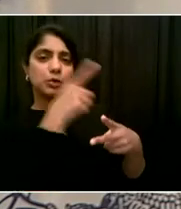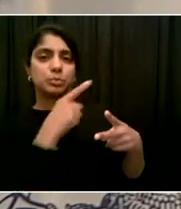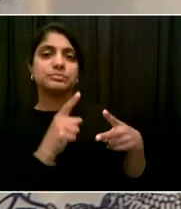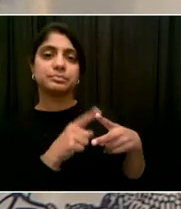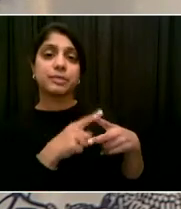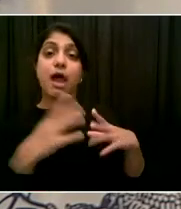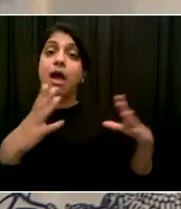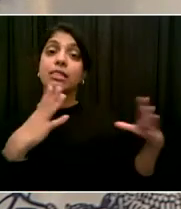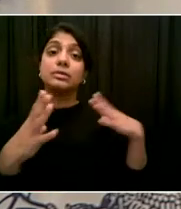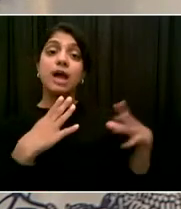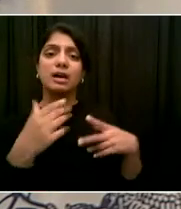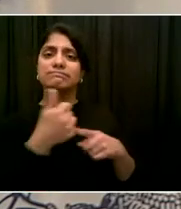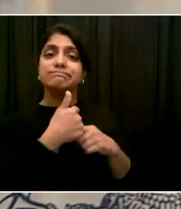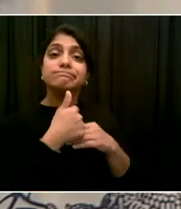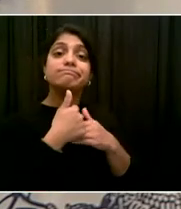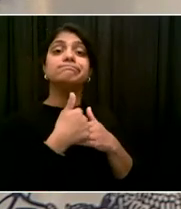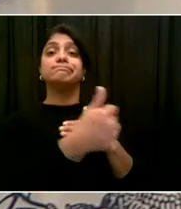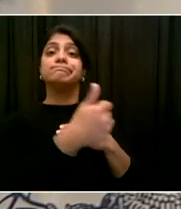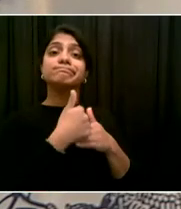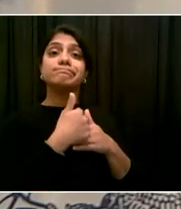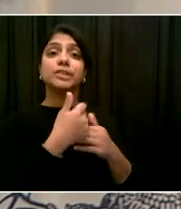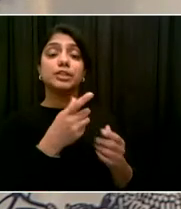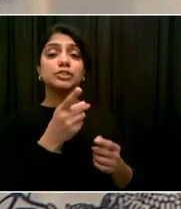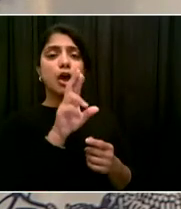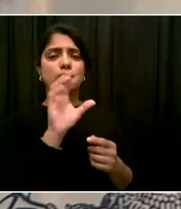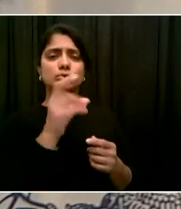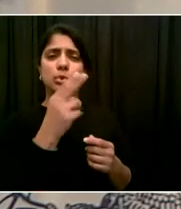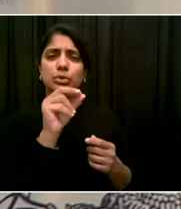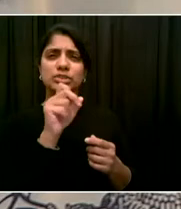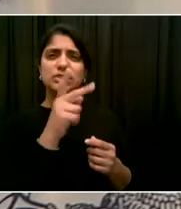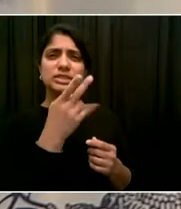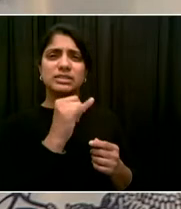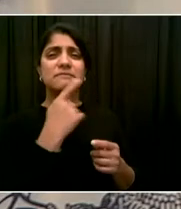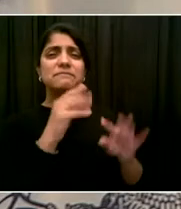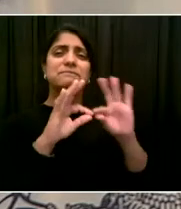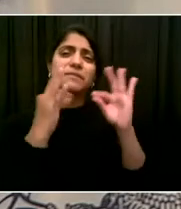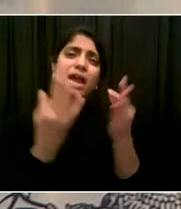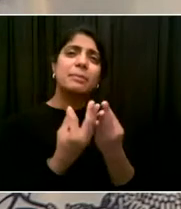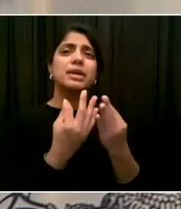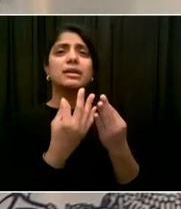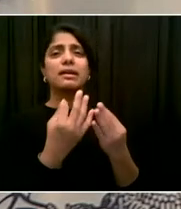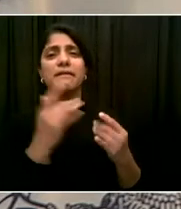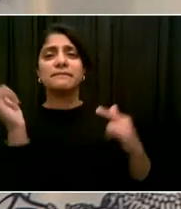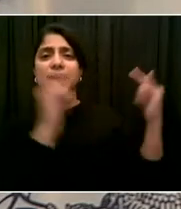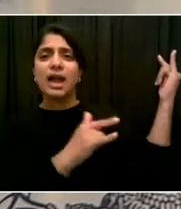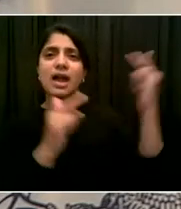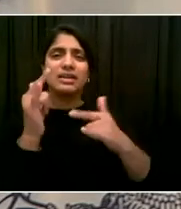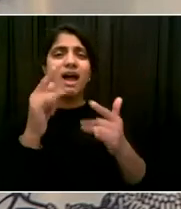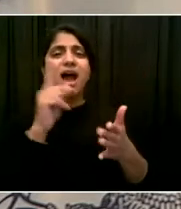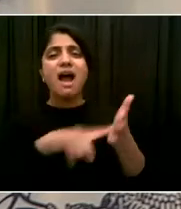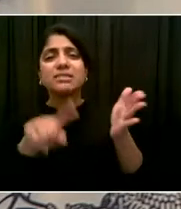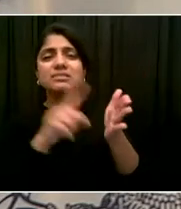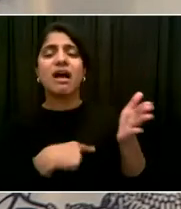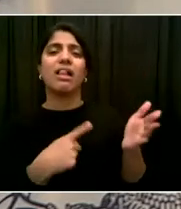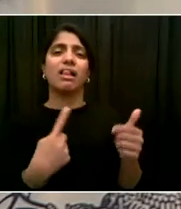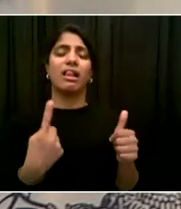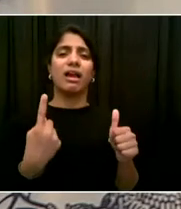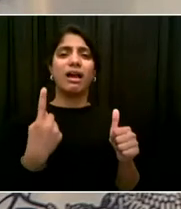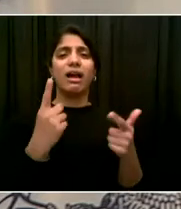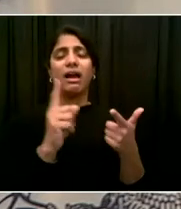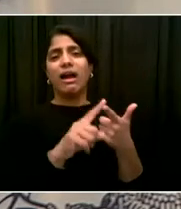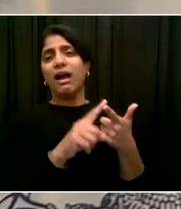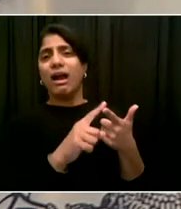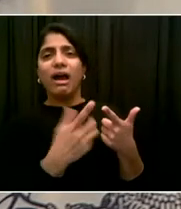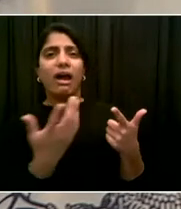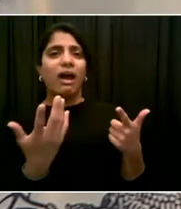on Twitter he was canceling his trip to the West Coast. I unfortunately canceled my trip to Texas with my family. We all